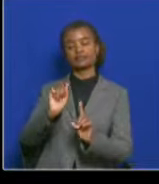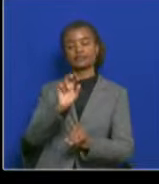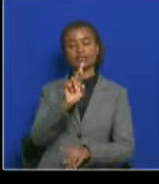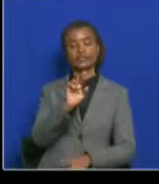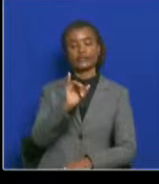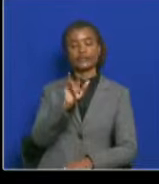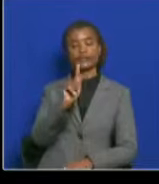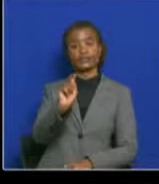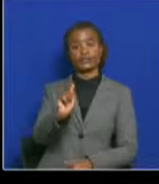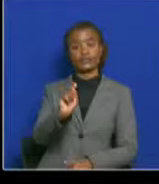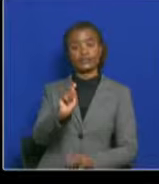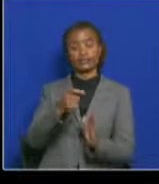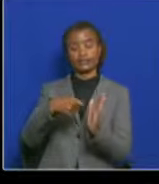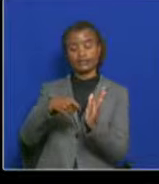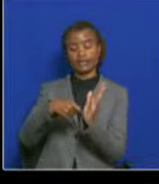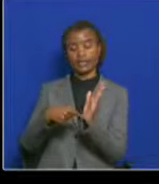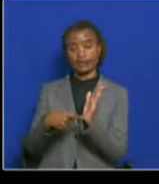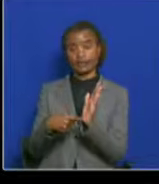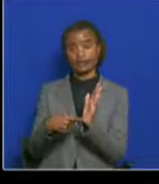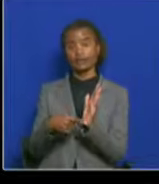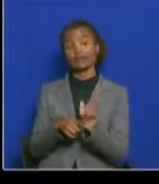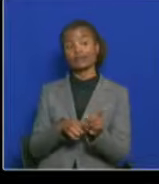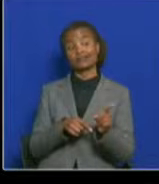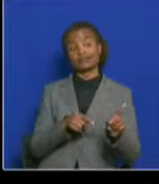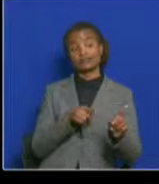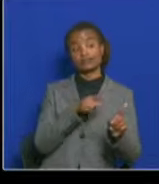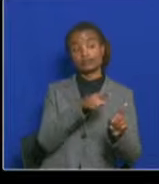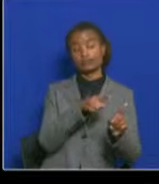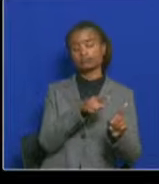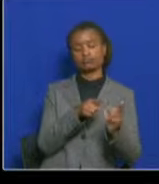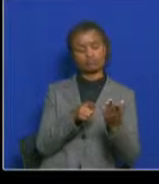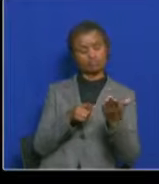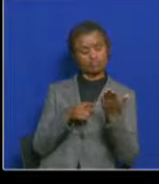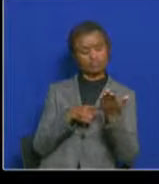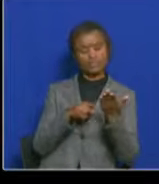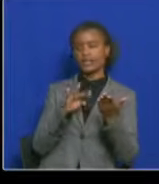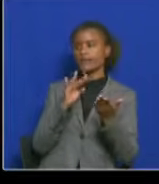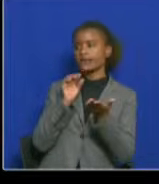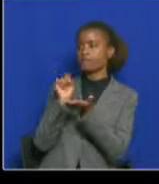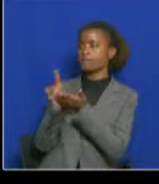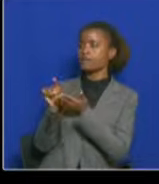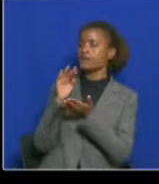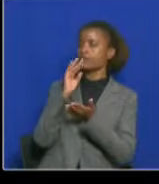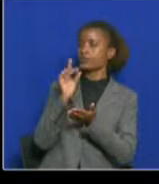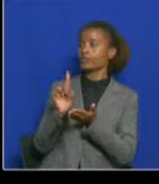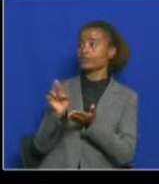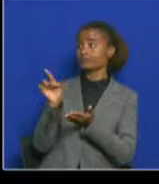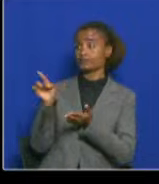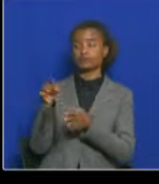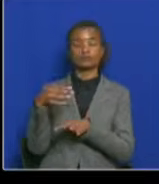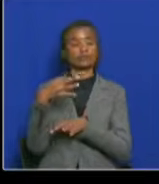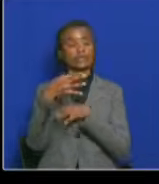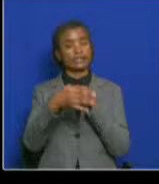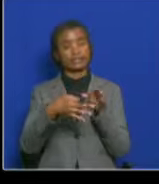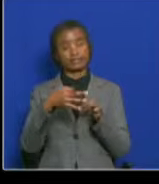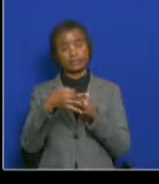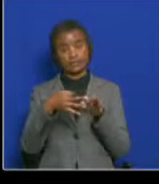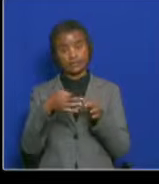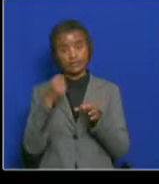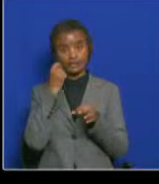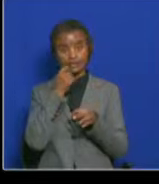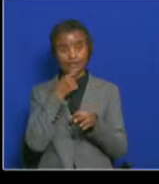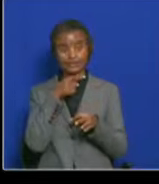And Mr. Sayed says, what does this mean? And then General Khan breaks it down for him and he says, well, now we can order the